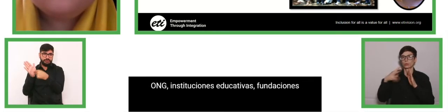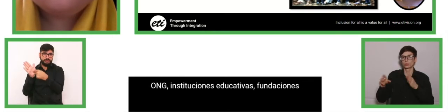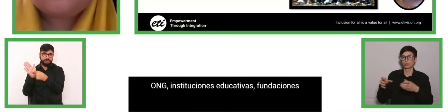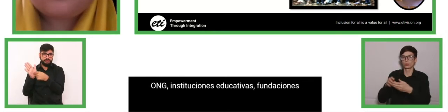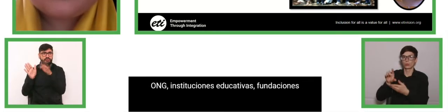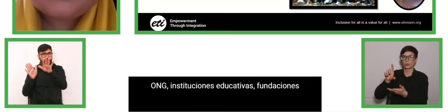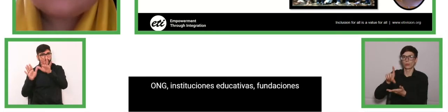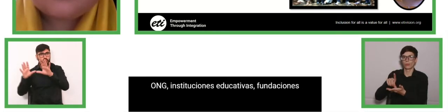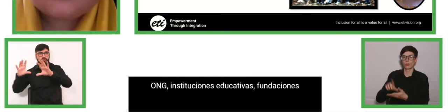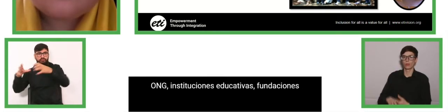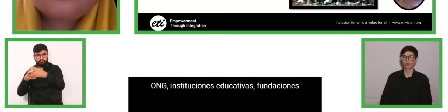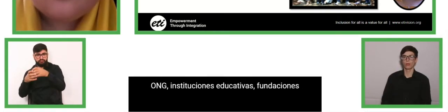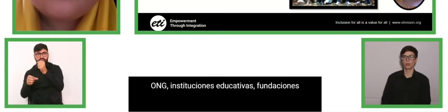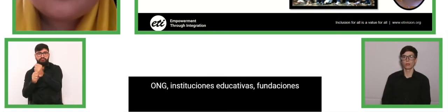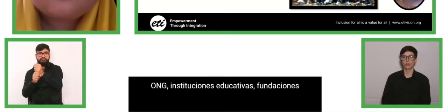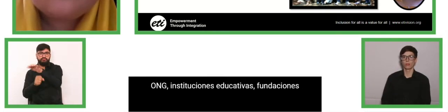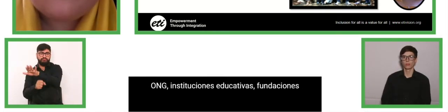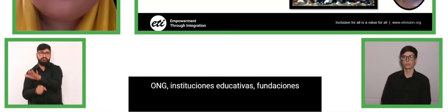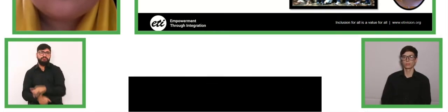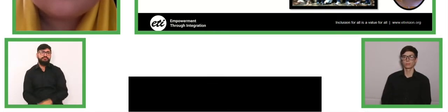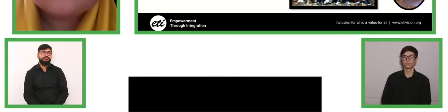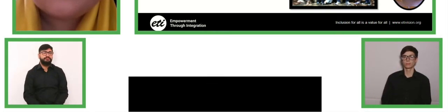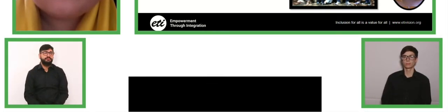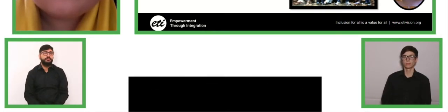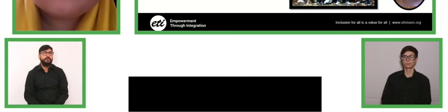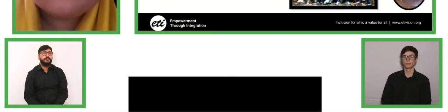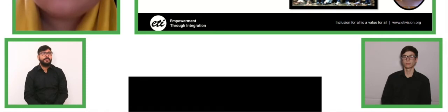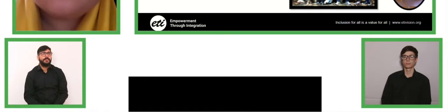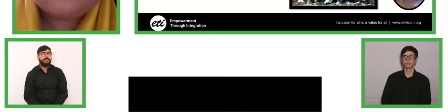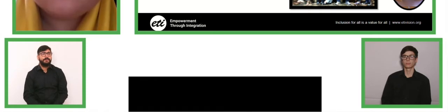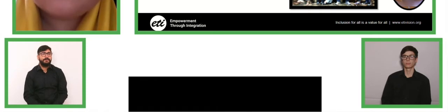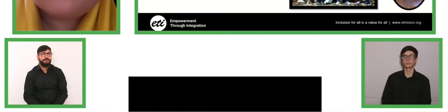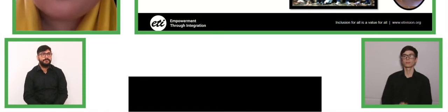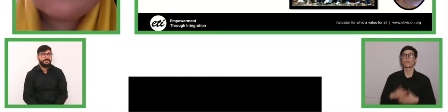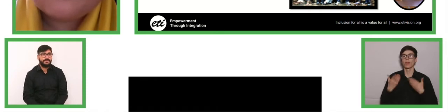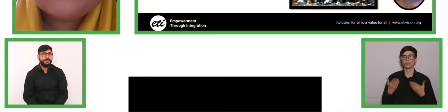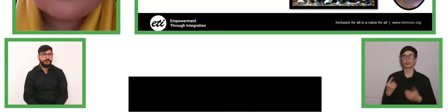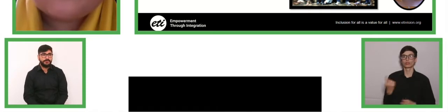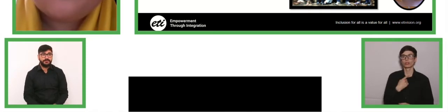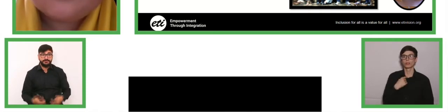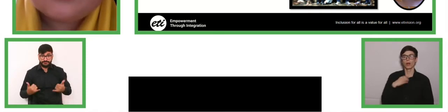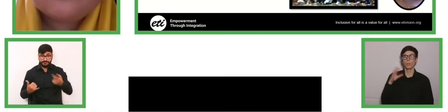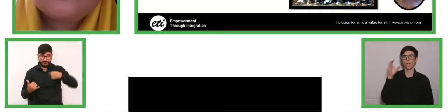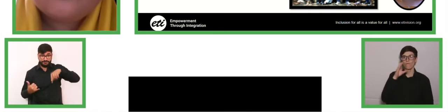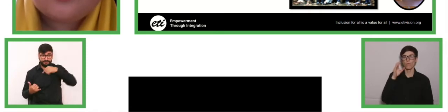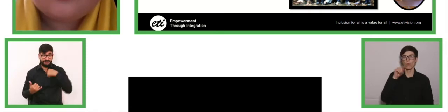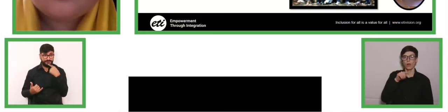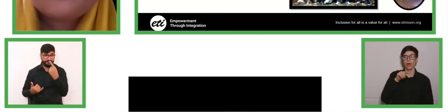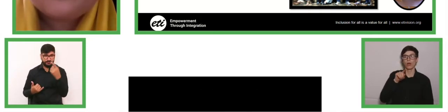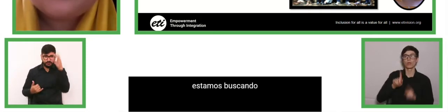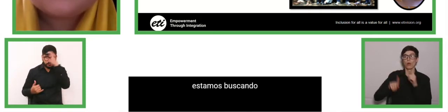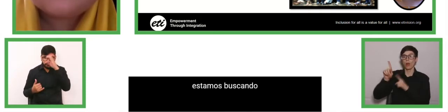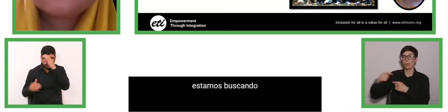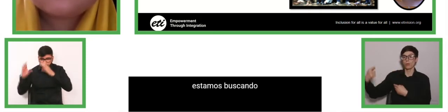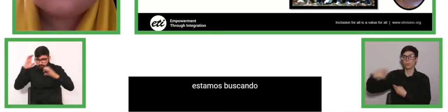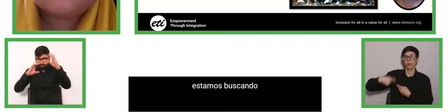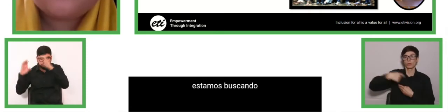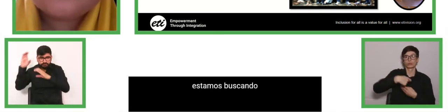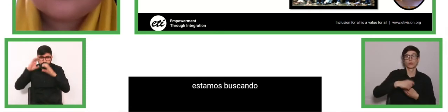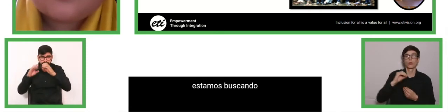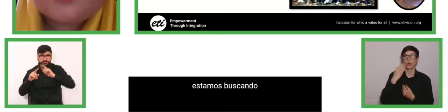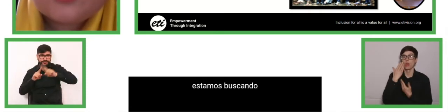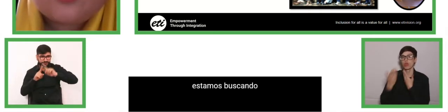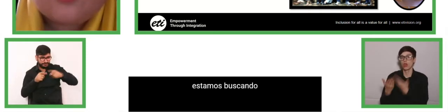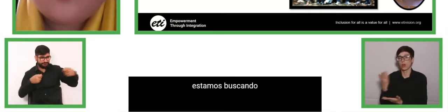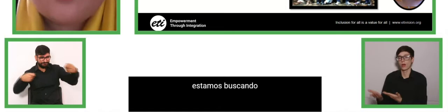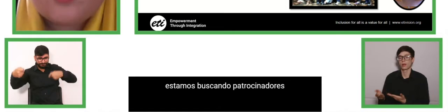So our needs again, we are looking for sponsors and donors and possible sources of funding who are able and interested to support